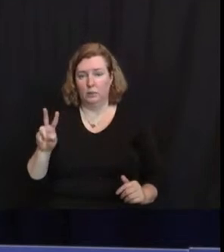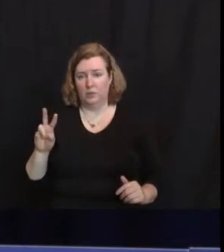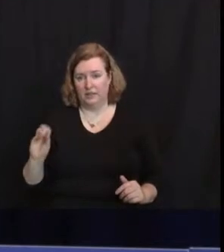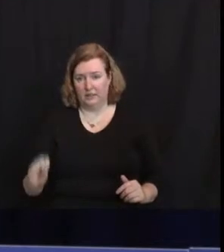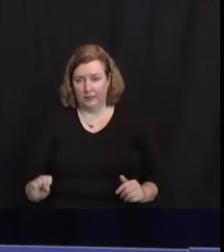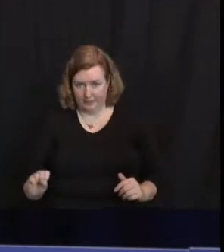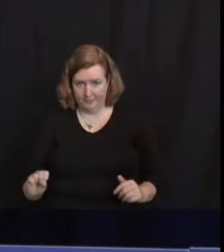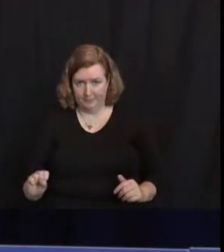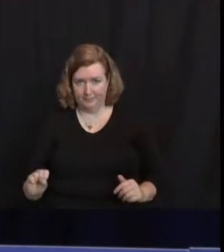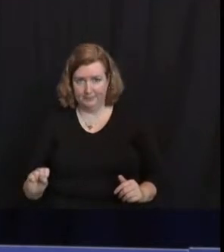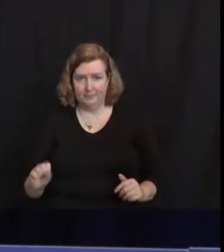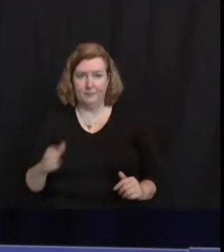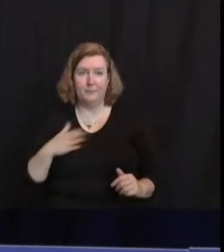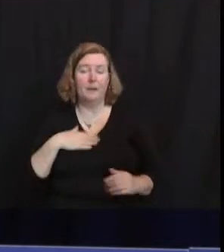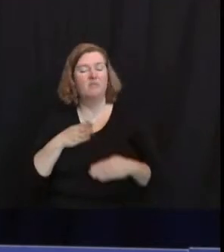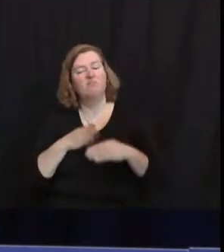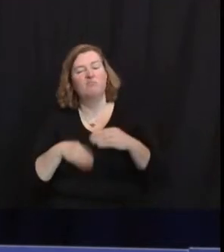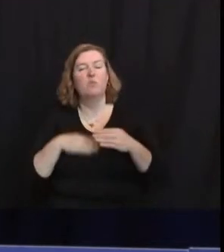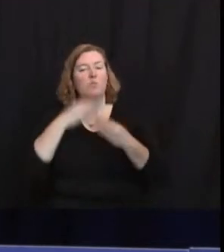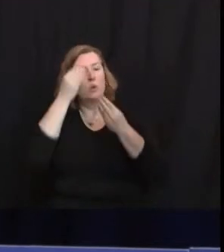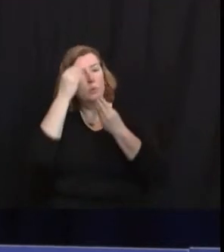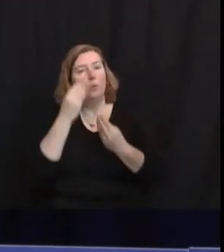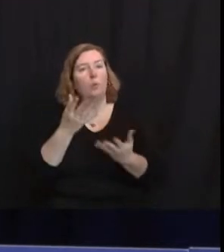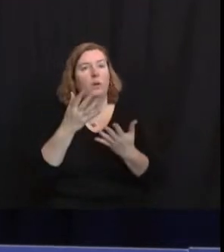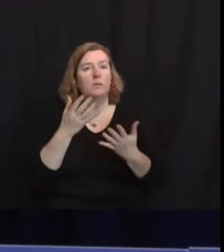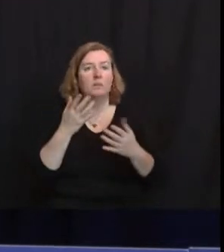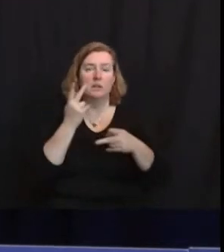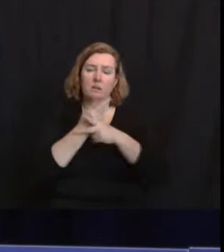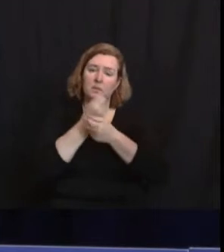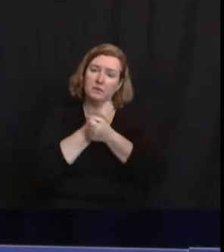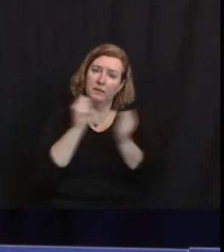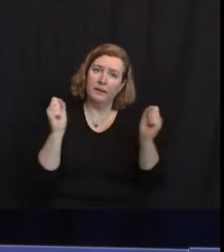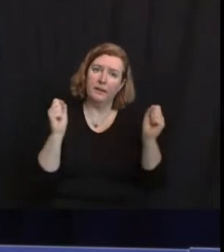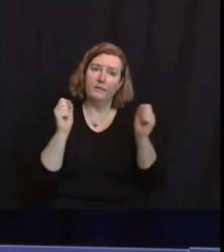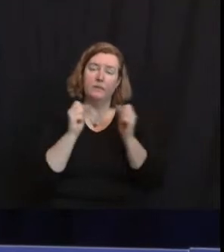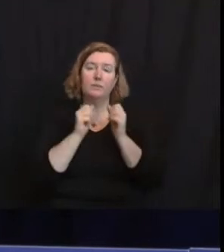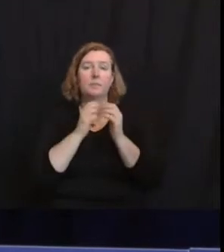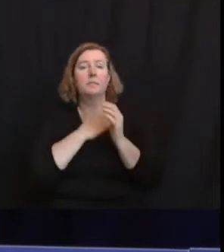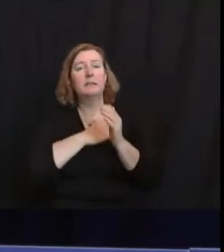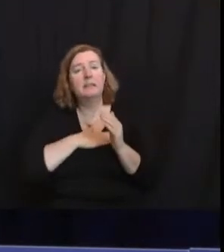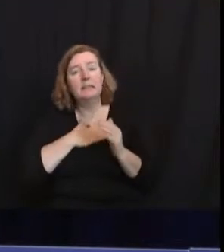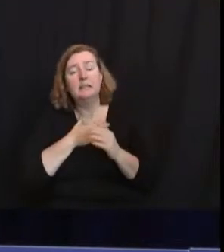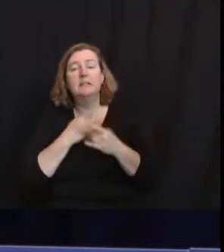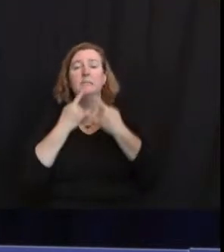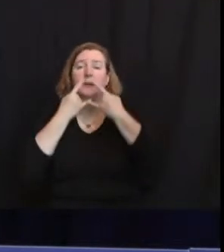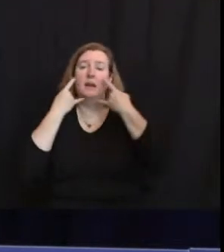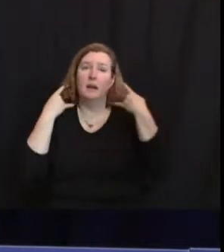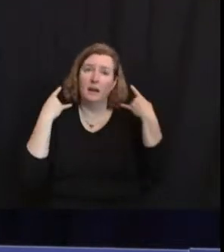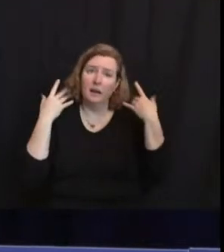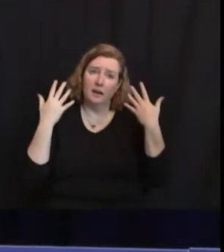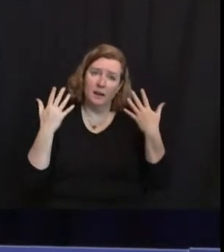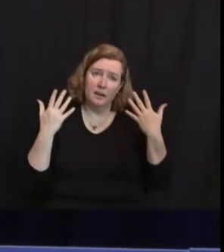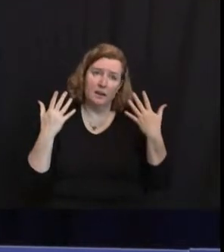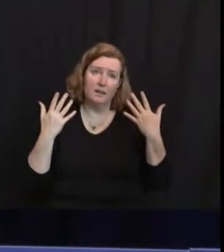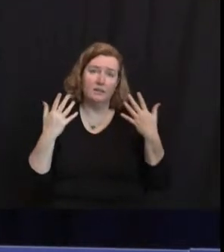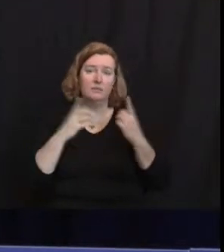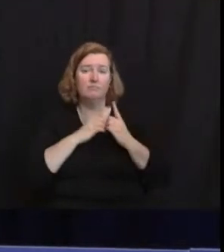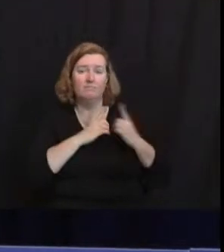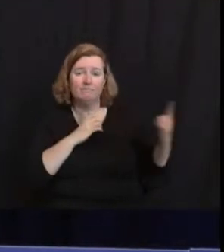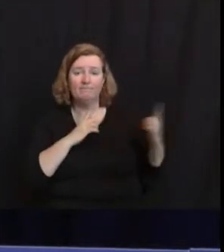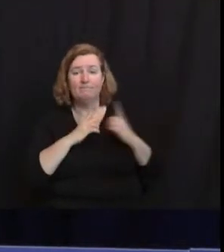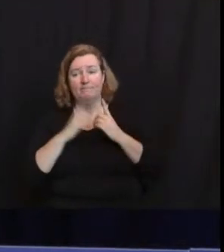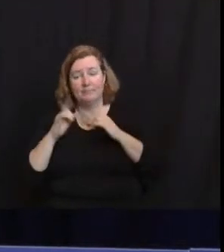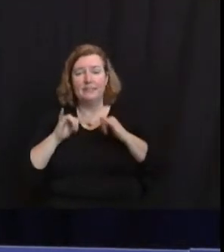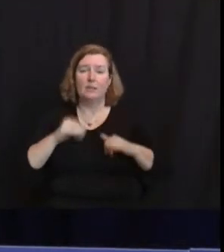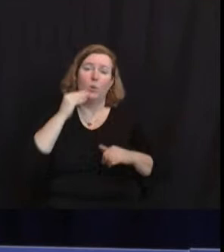that concludes my report. As always, stay safe. Please continue to mask up, social distance, stay home when you're